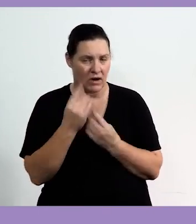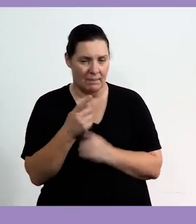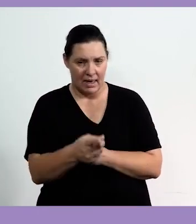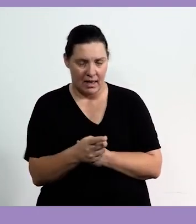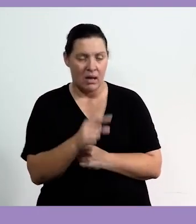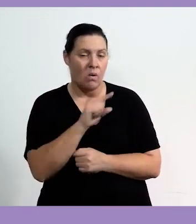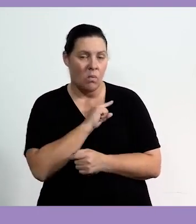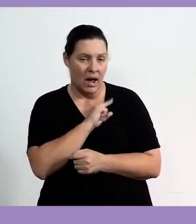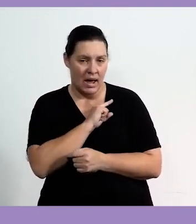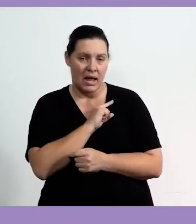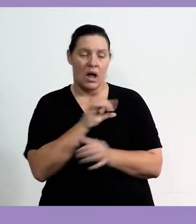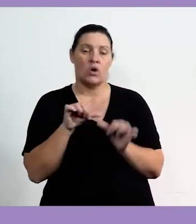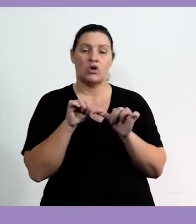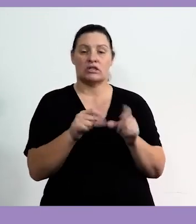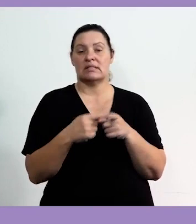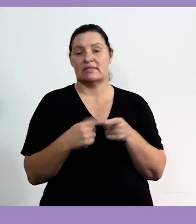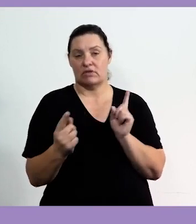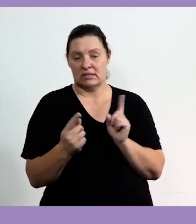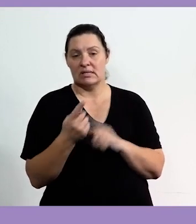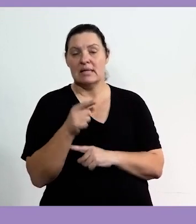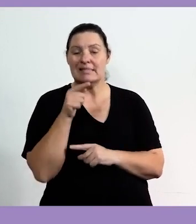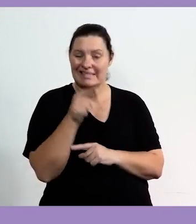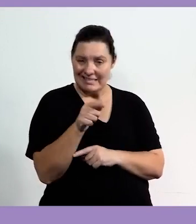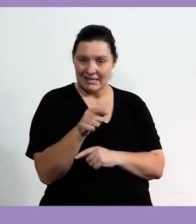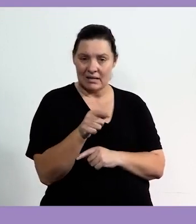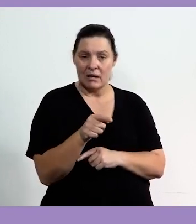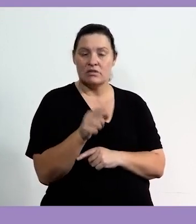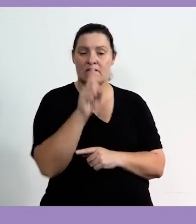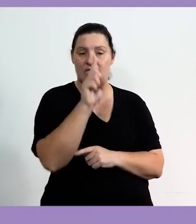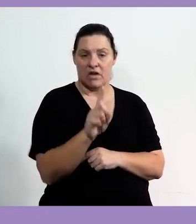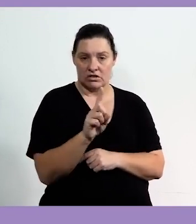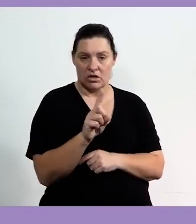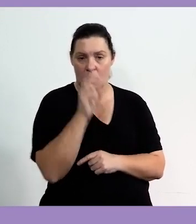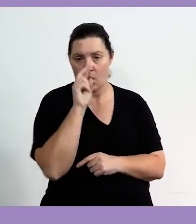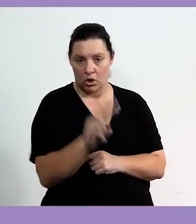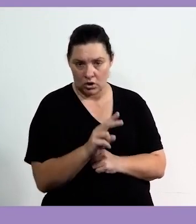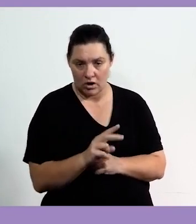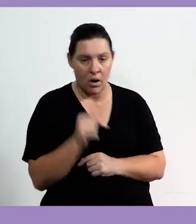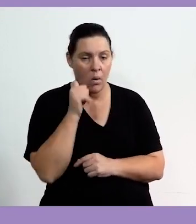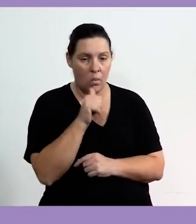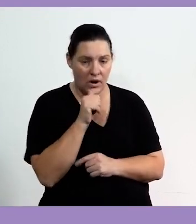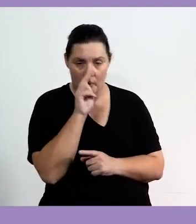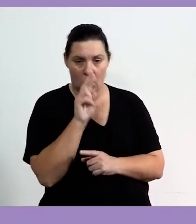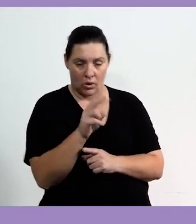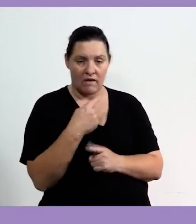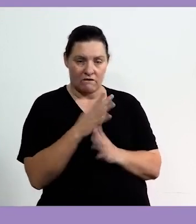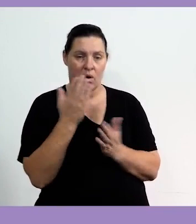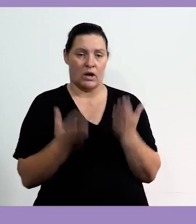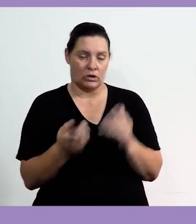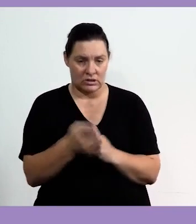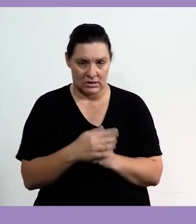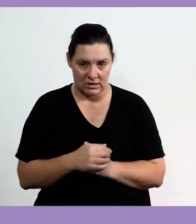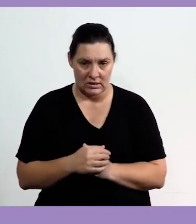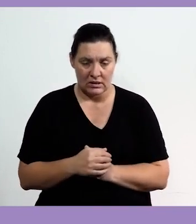I looking for this number? Remember, the constant difference is the one that is the first one that we look at when we are looking for